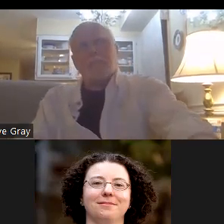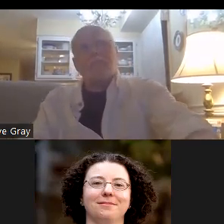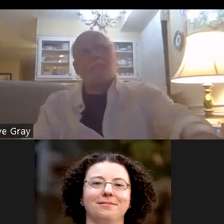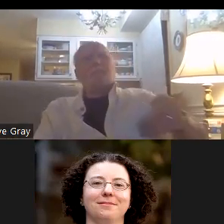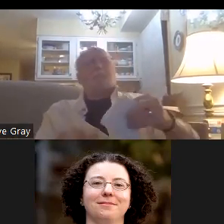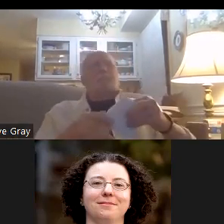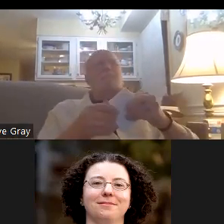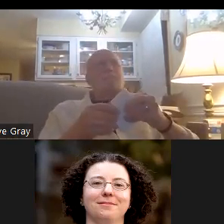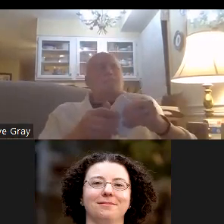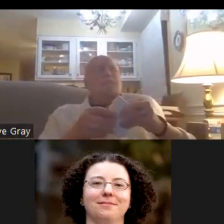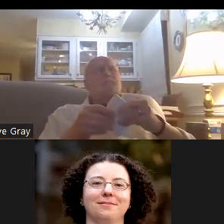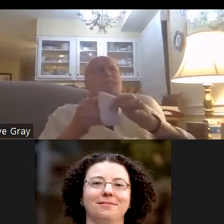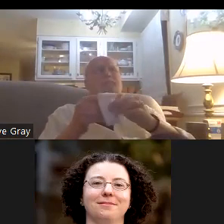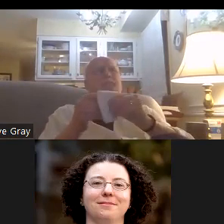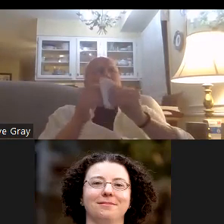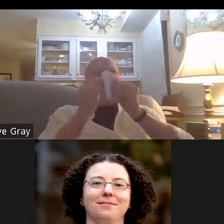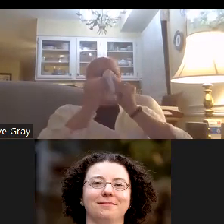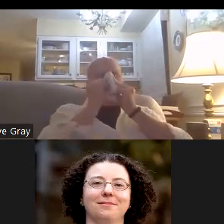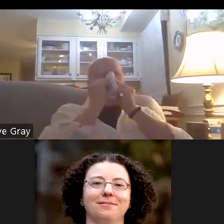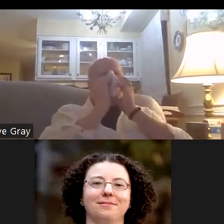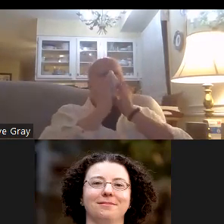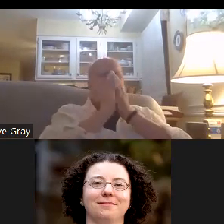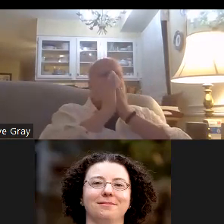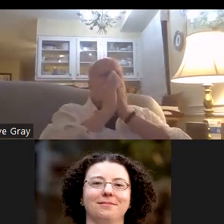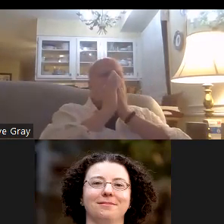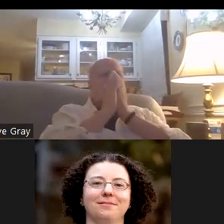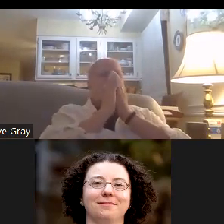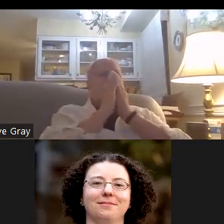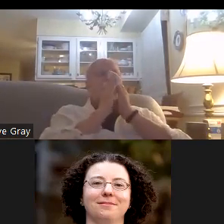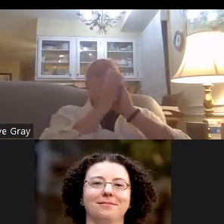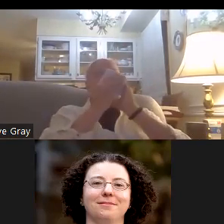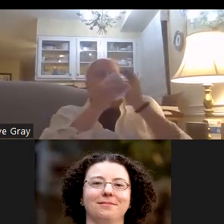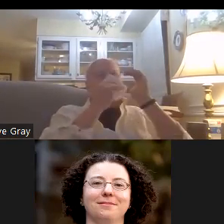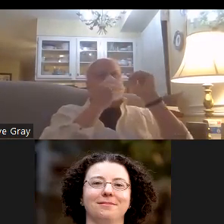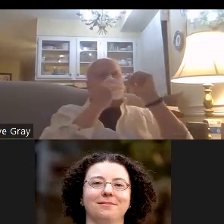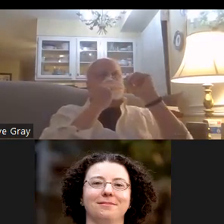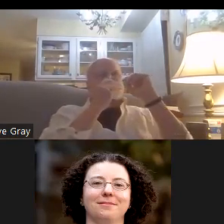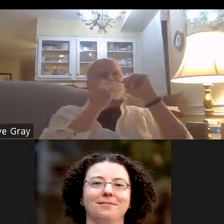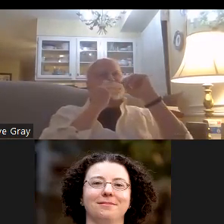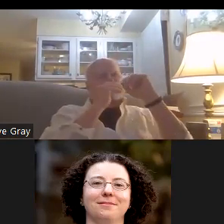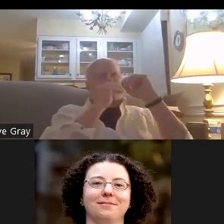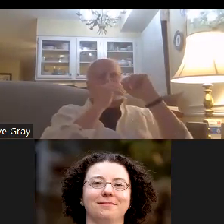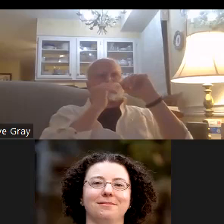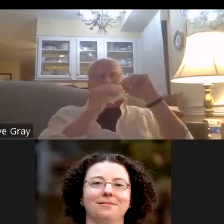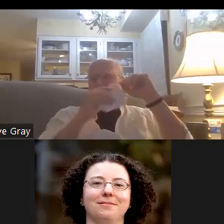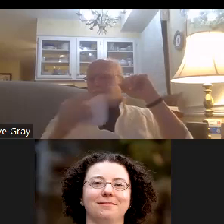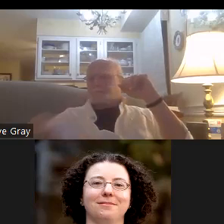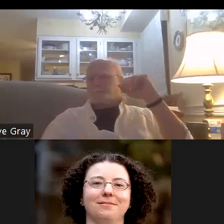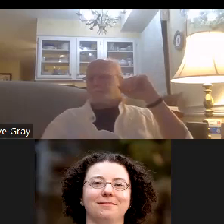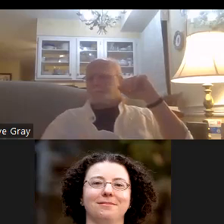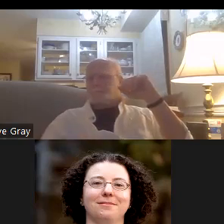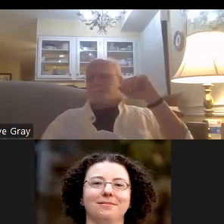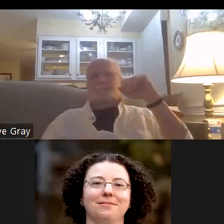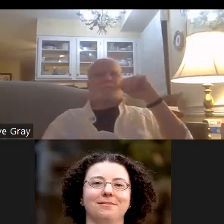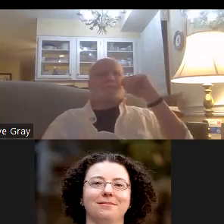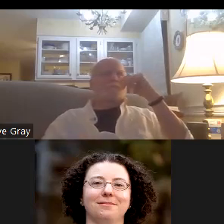They provide guidance and policy recommendations to governments and the public on COVID-19. They disseminate evidence-based updates and they're